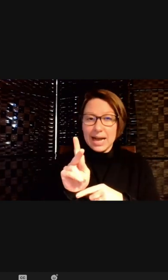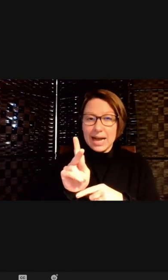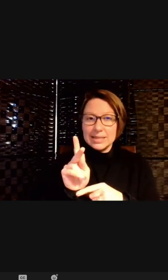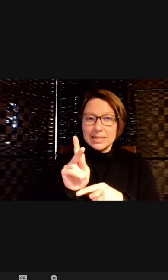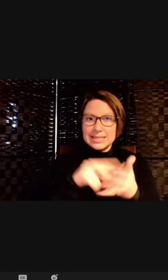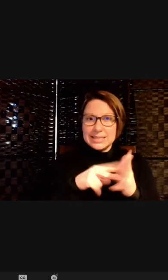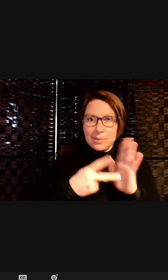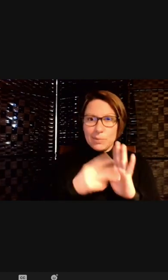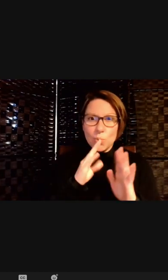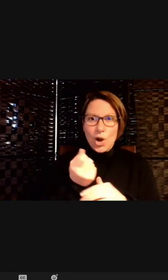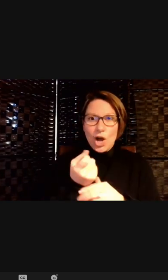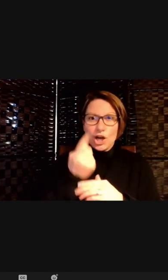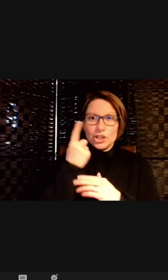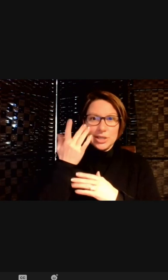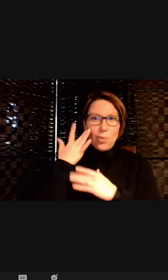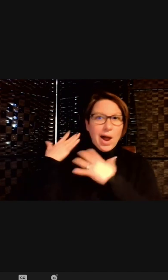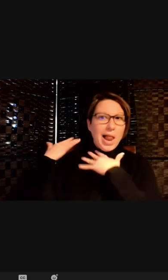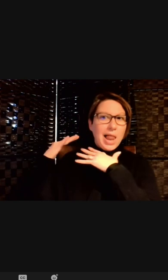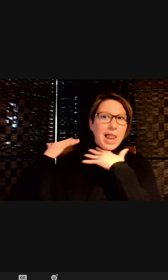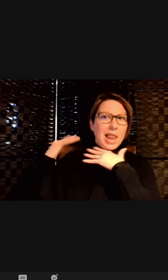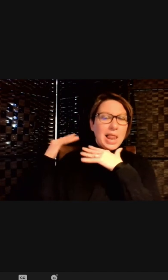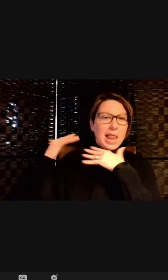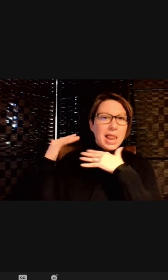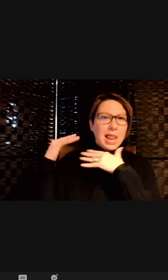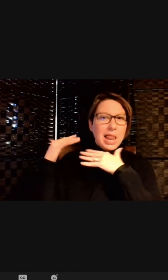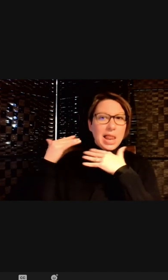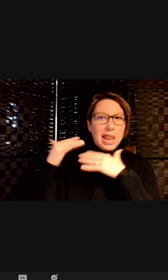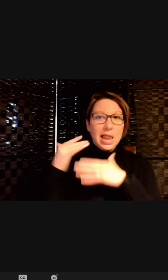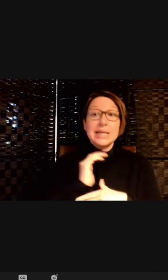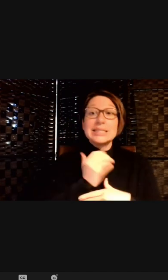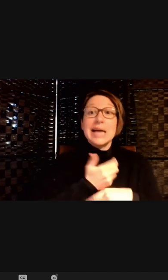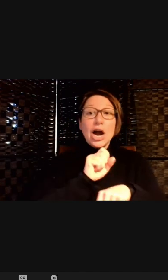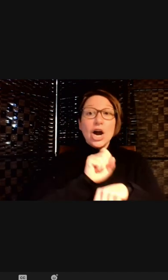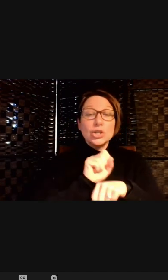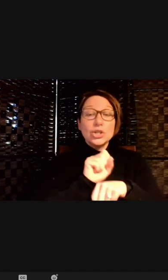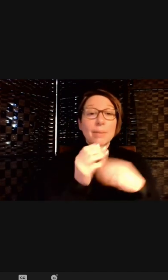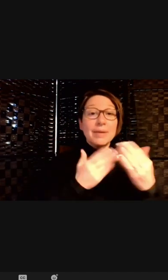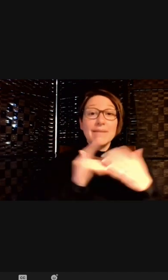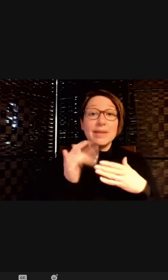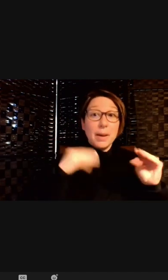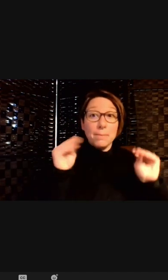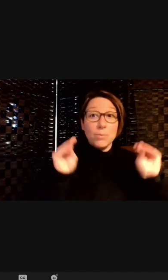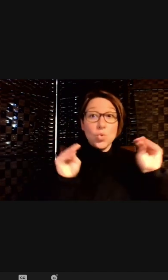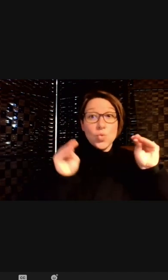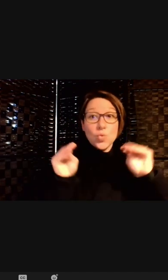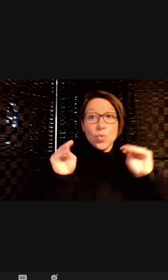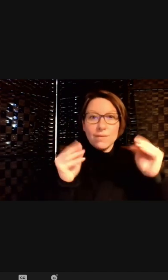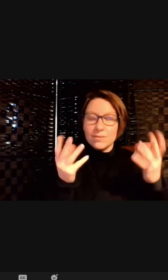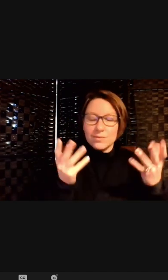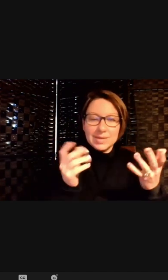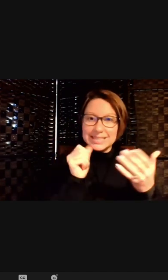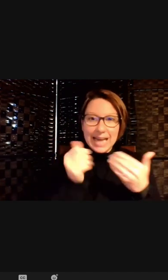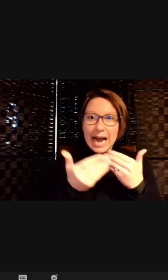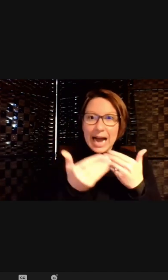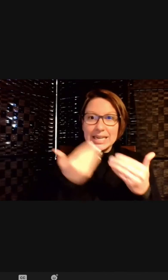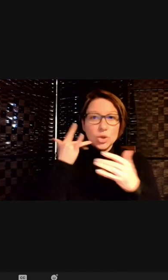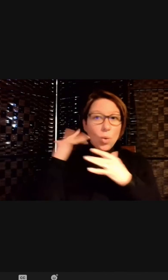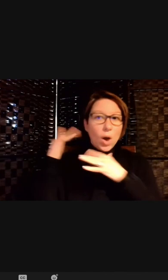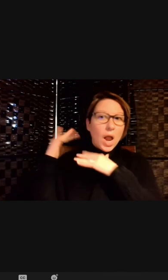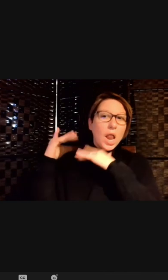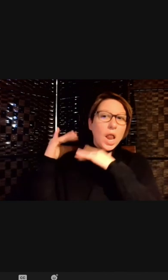to understand it any better. And so it's our job, even if I wiggle it, it's not going to necessarily make it easier when all of that stuff is going